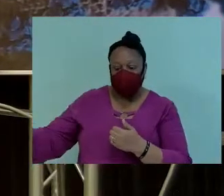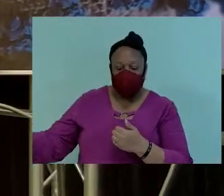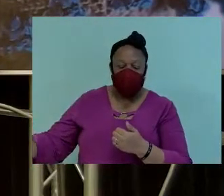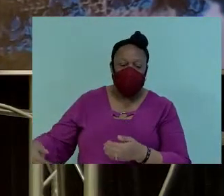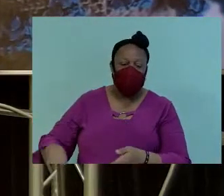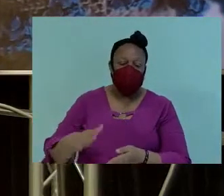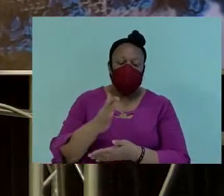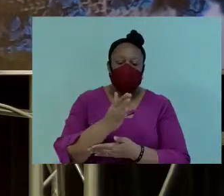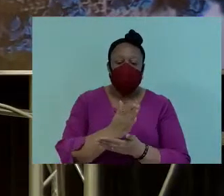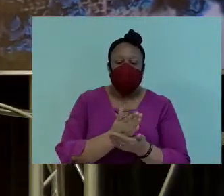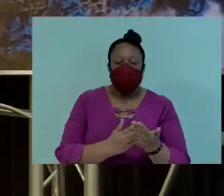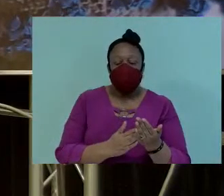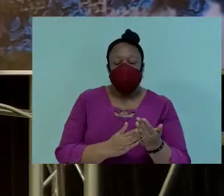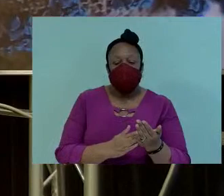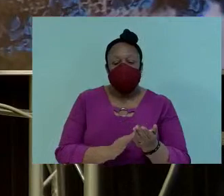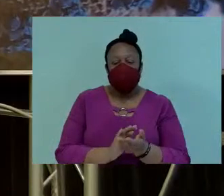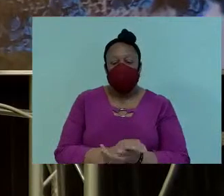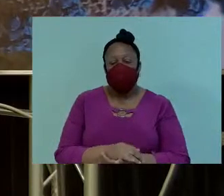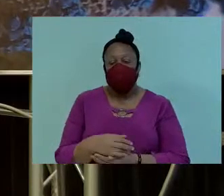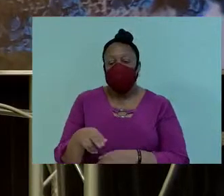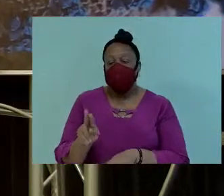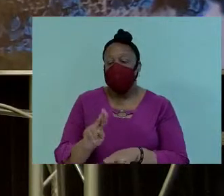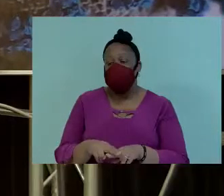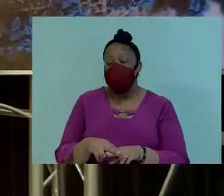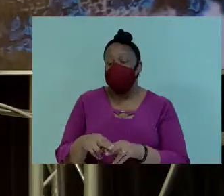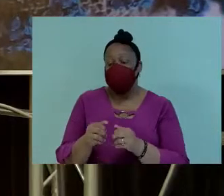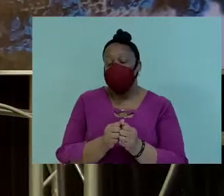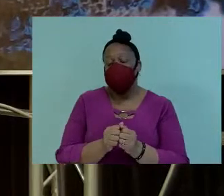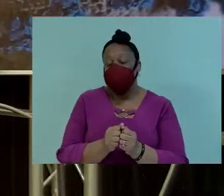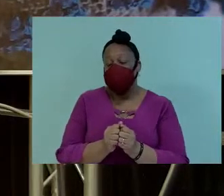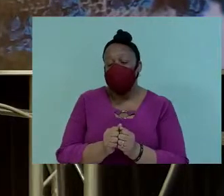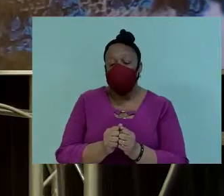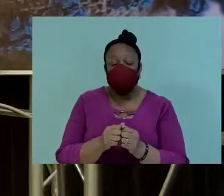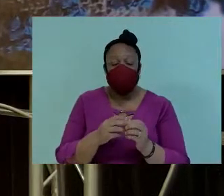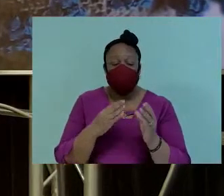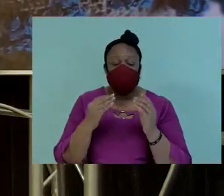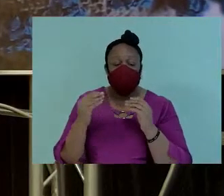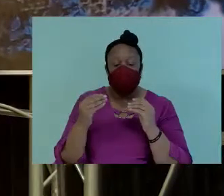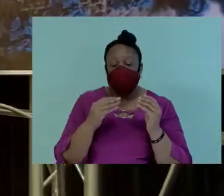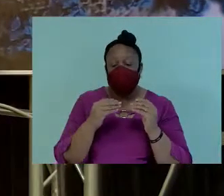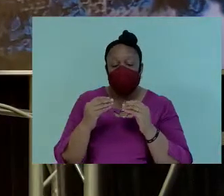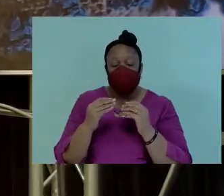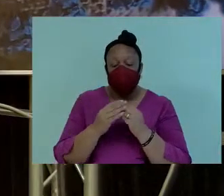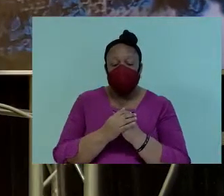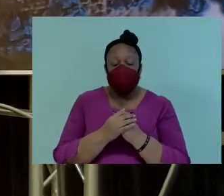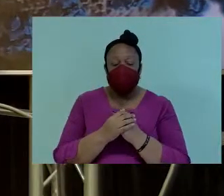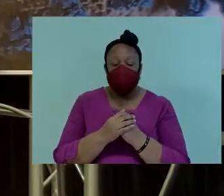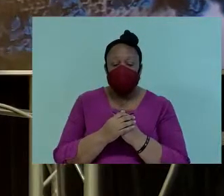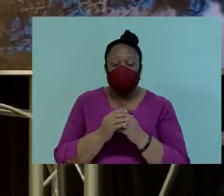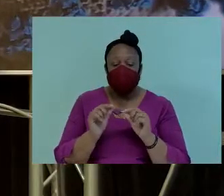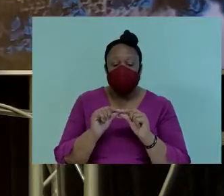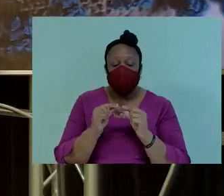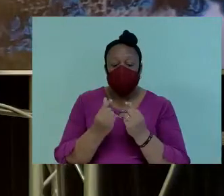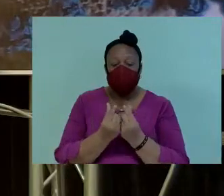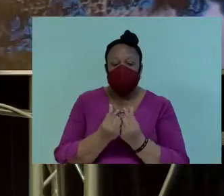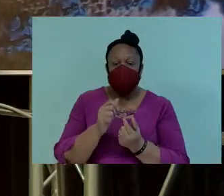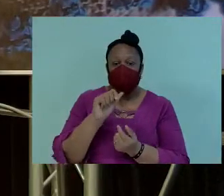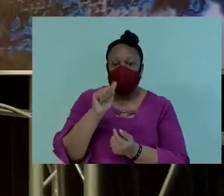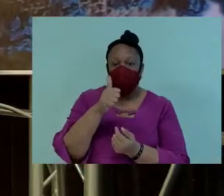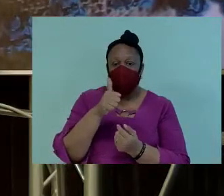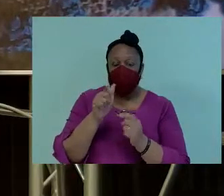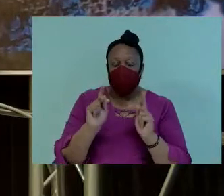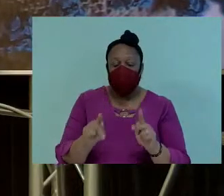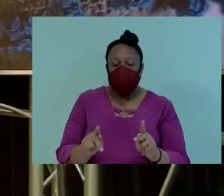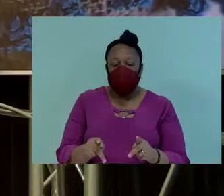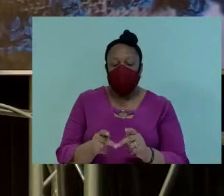lapsing in carrying out their civic responsibility. For example, I saw a group of 10 individuals